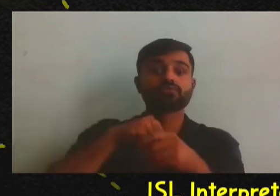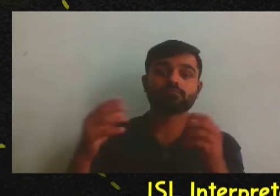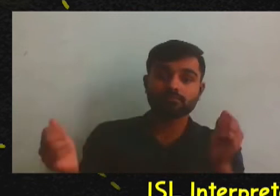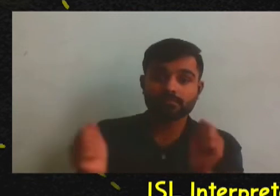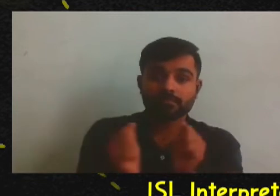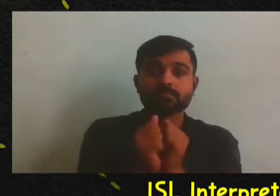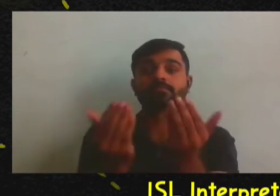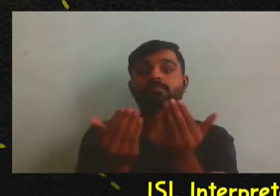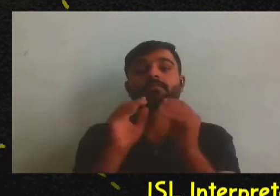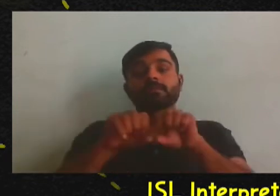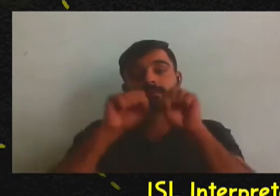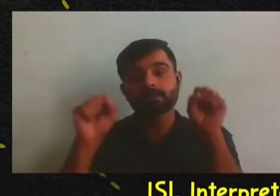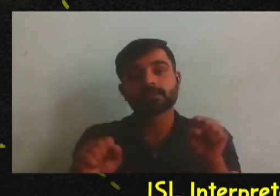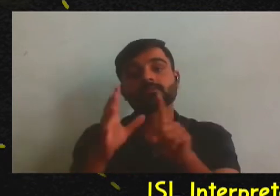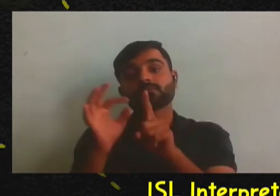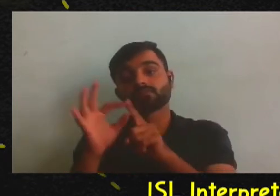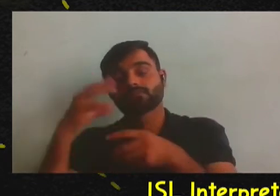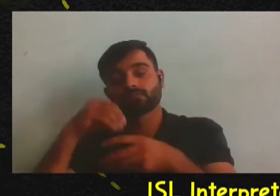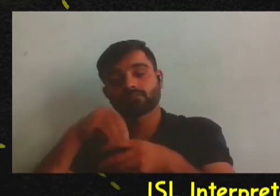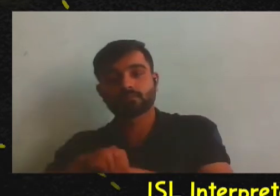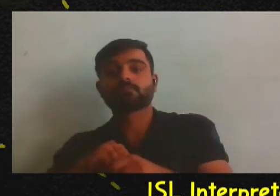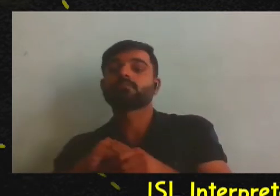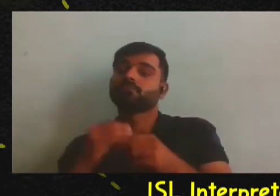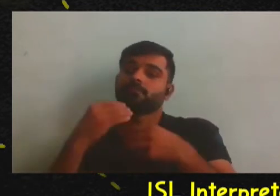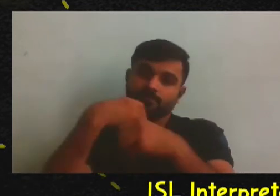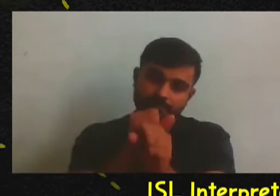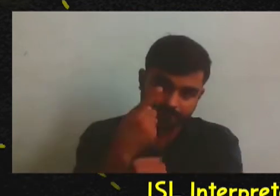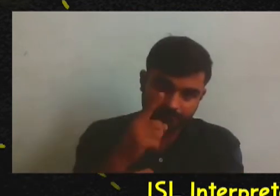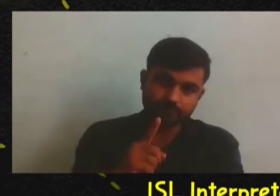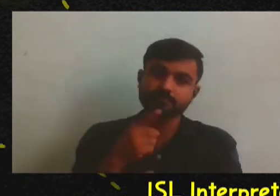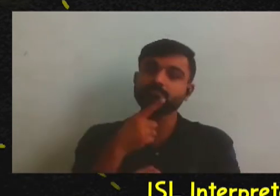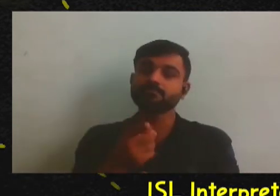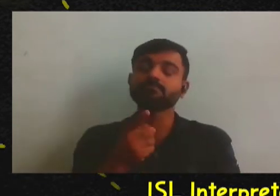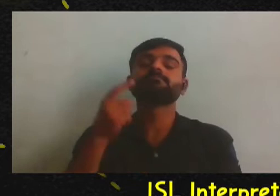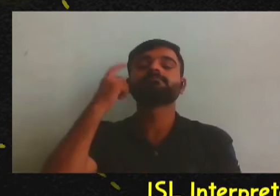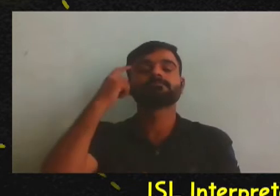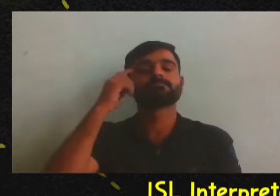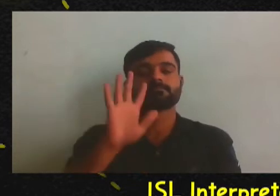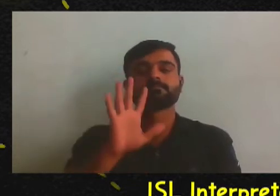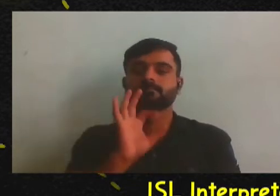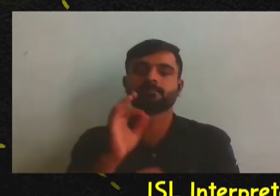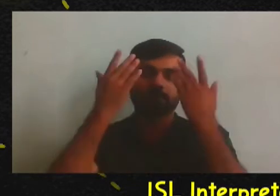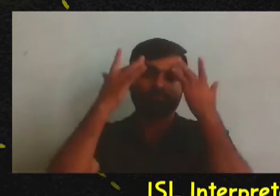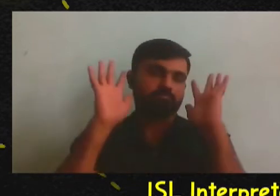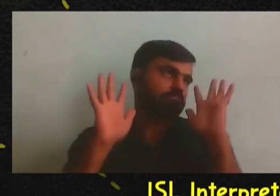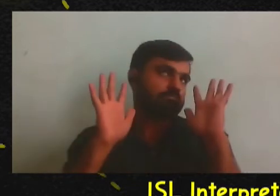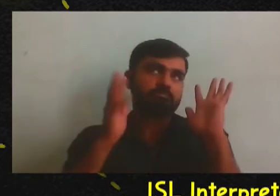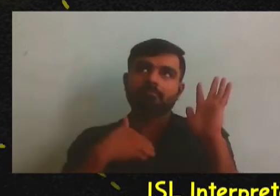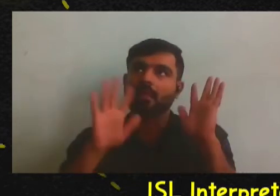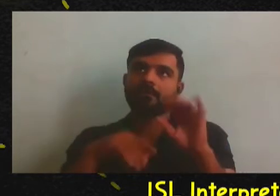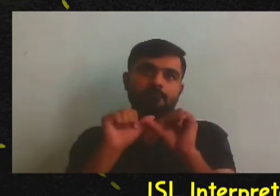support system and a peer support you're creating. So that's, I think, I don't think I really have any